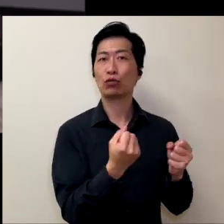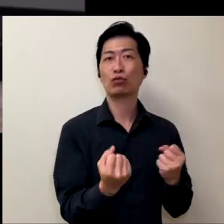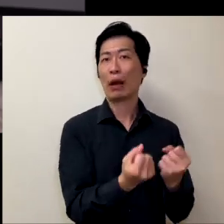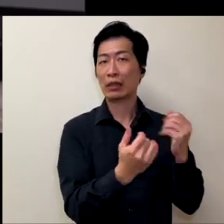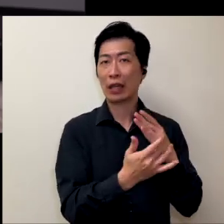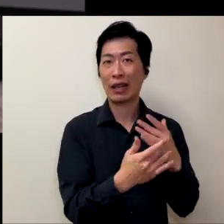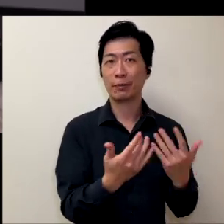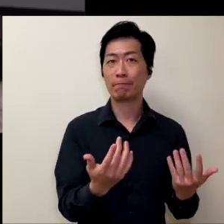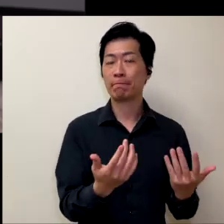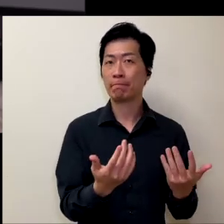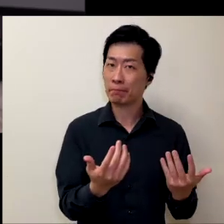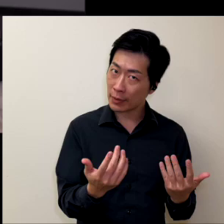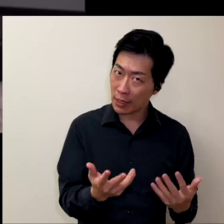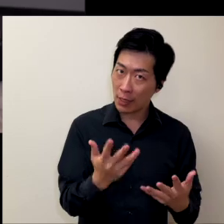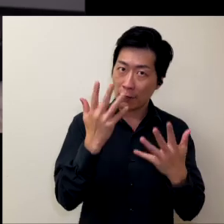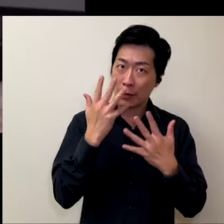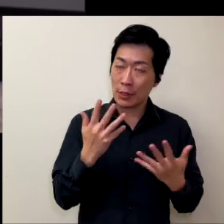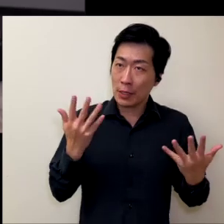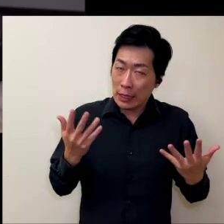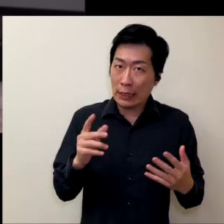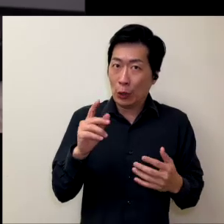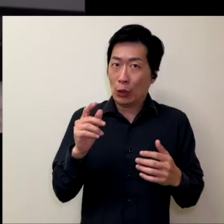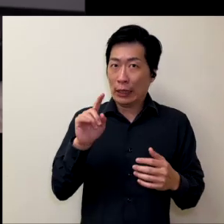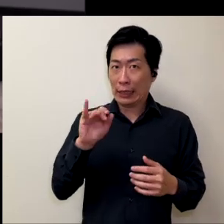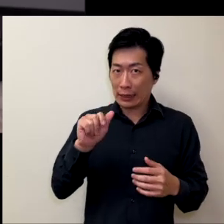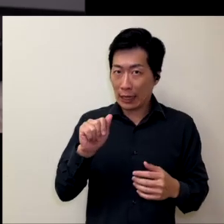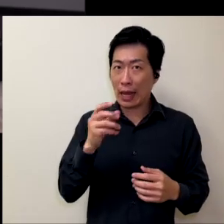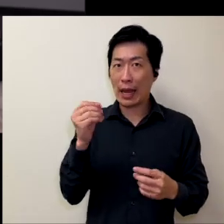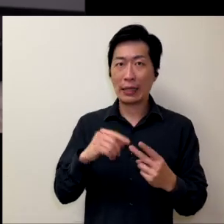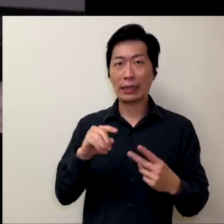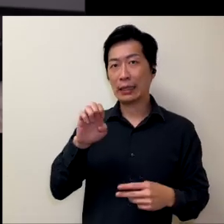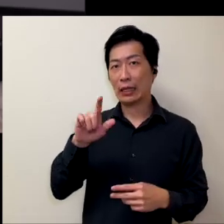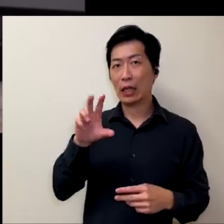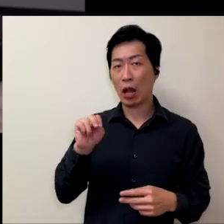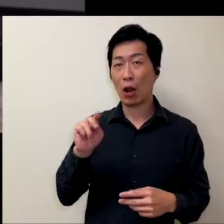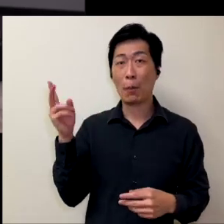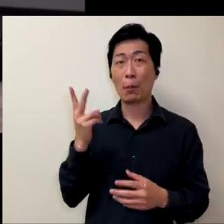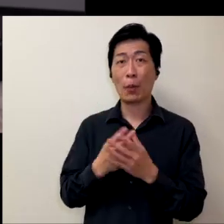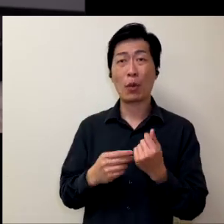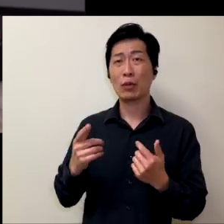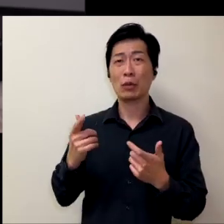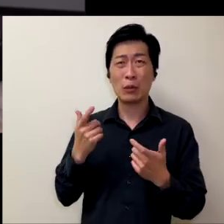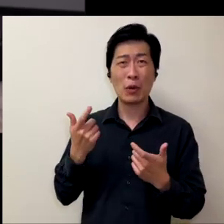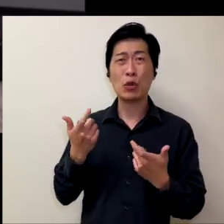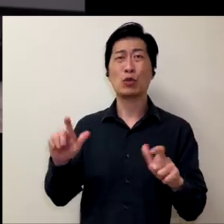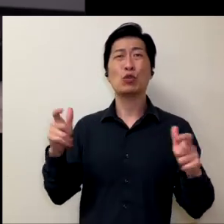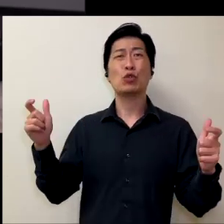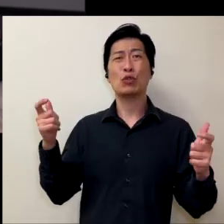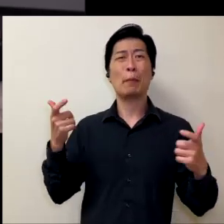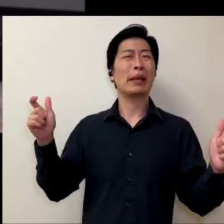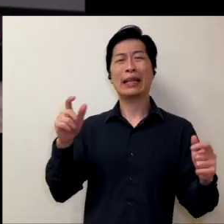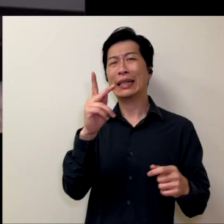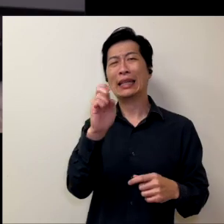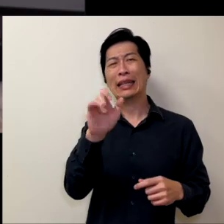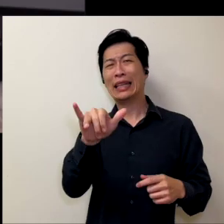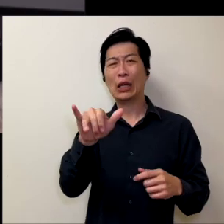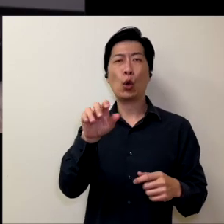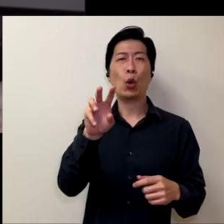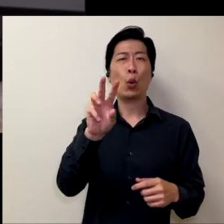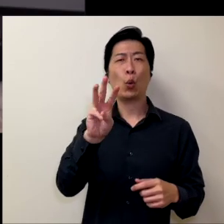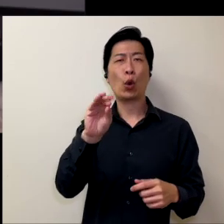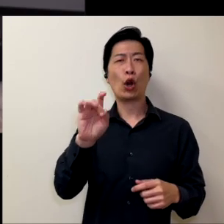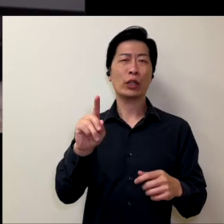and more miles are used with self-driving technology. And unfortunately for companies like Tesla and Elon Musk, who